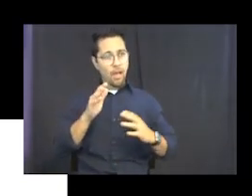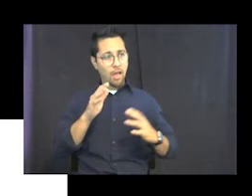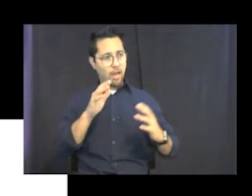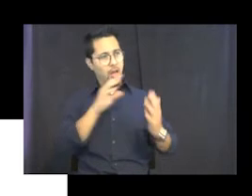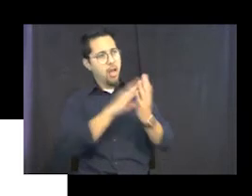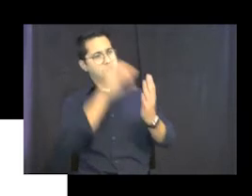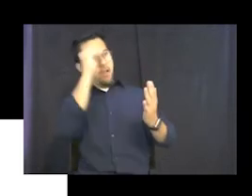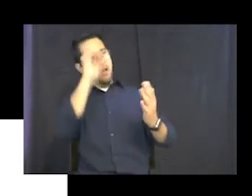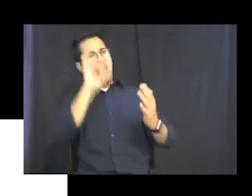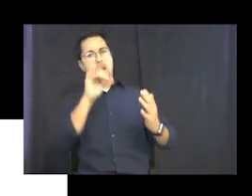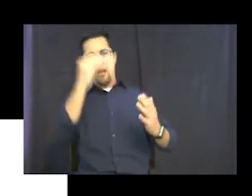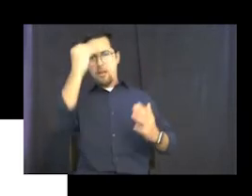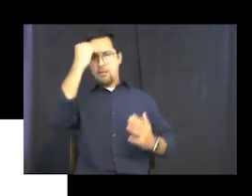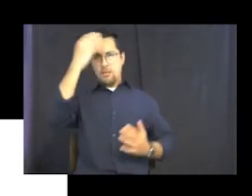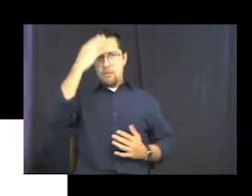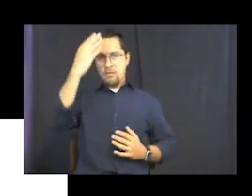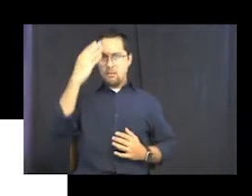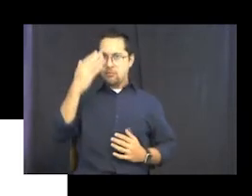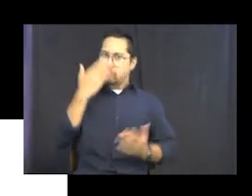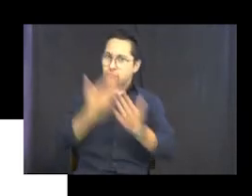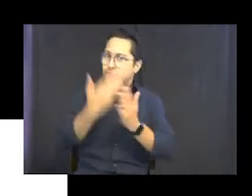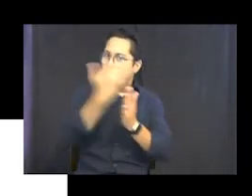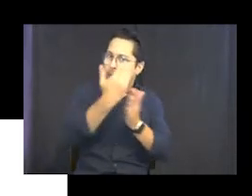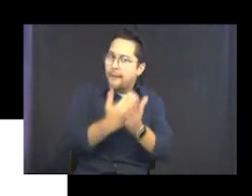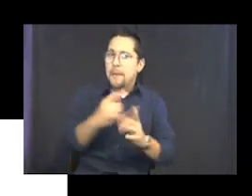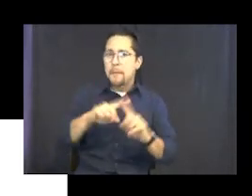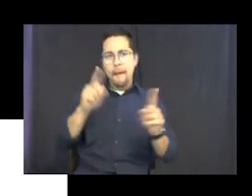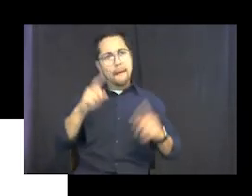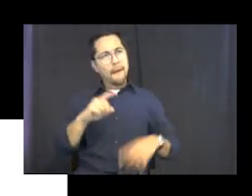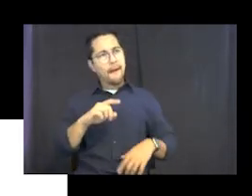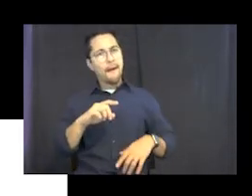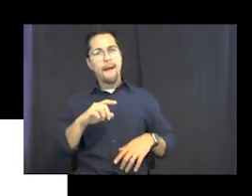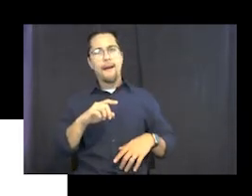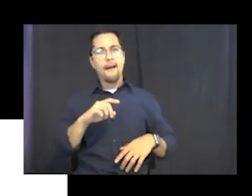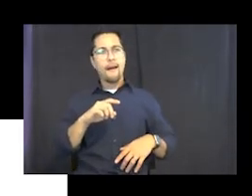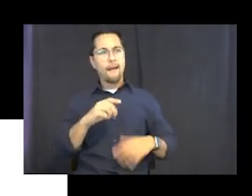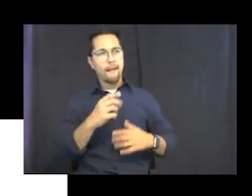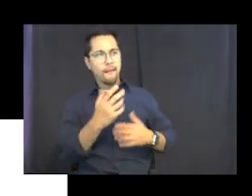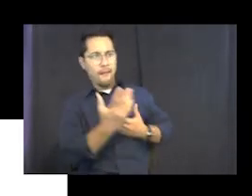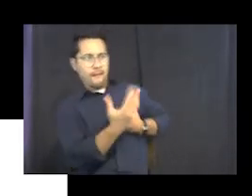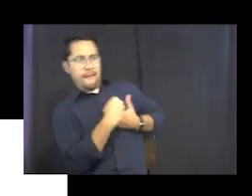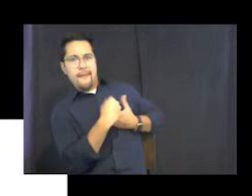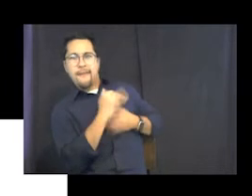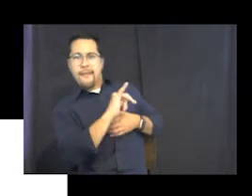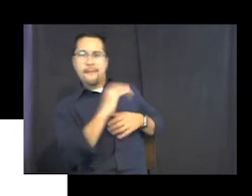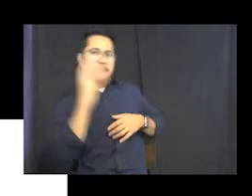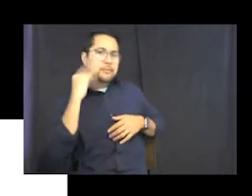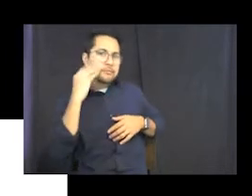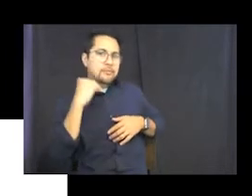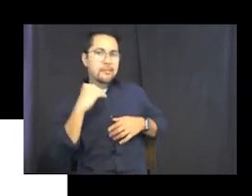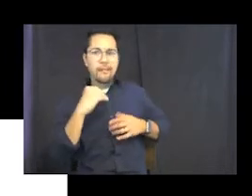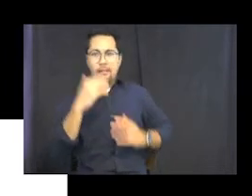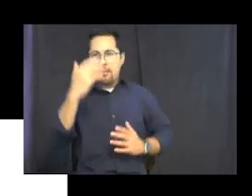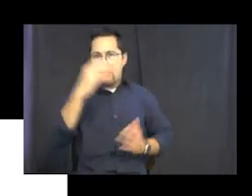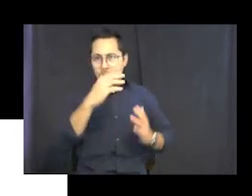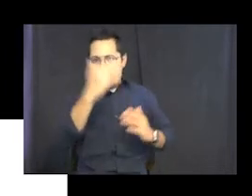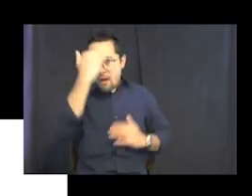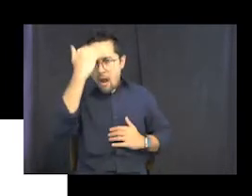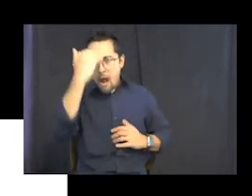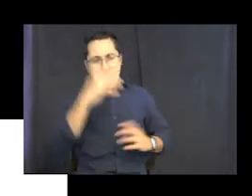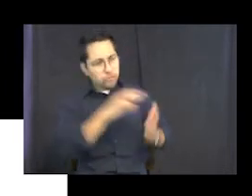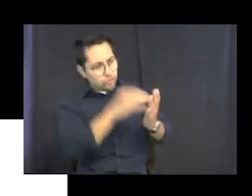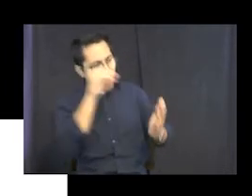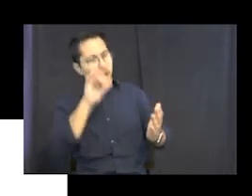valuable lessons, but the connections and the things that we learned and the knowledge that we obtained through